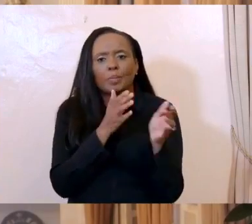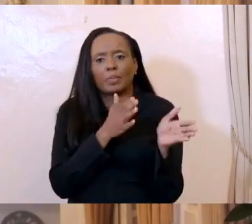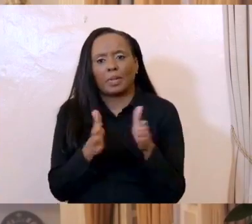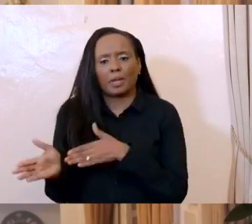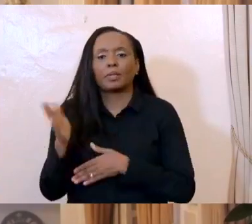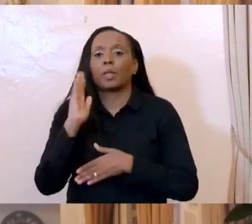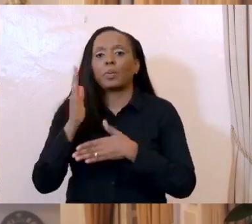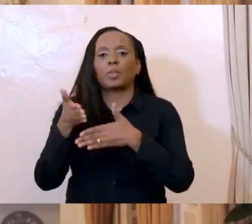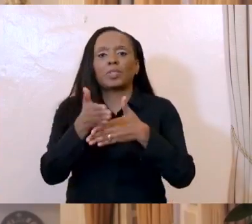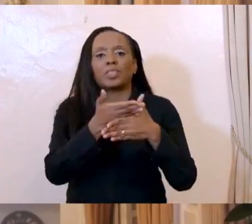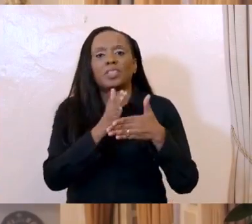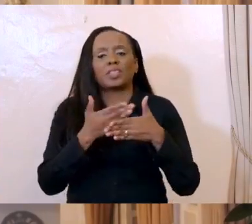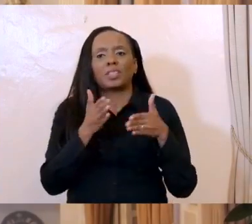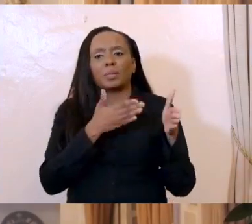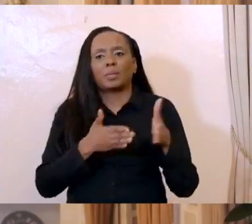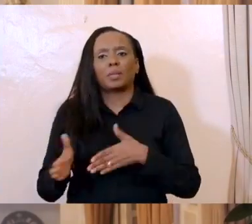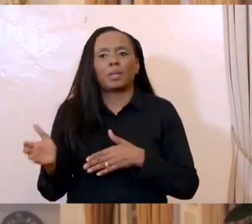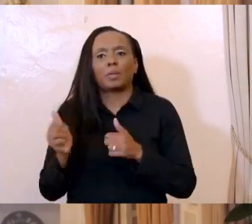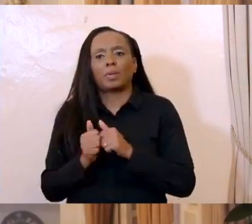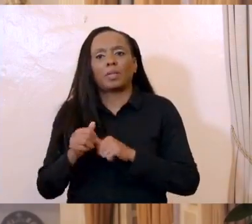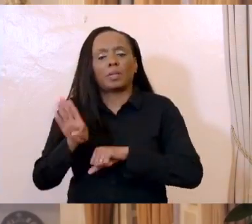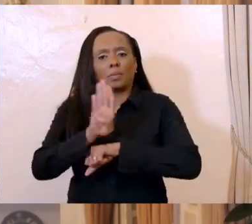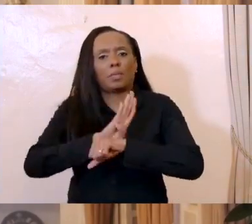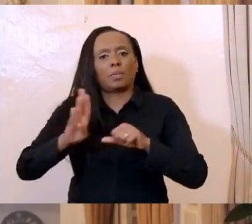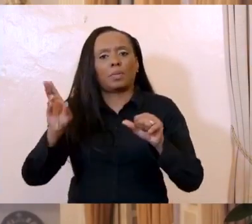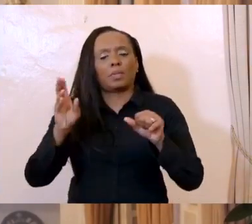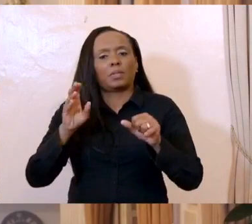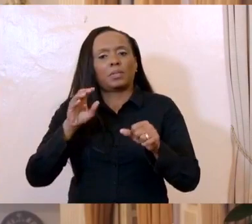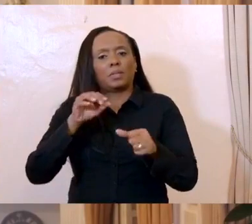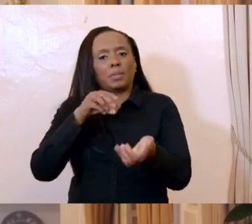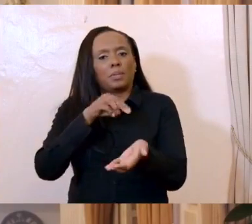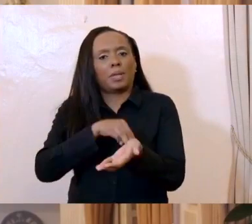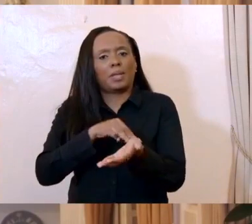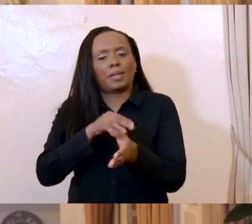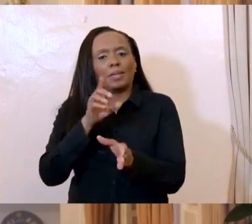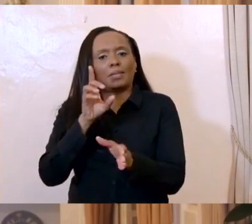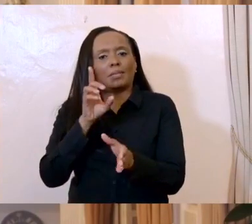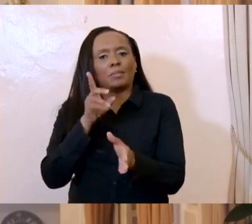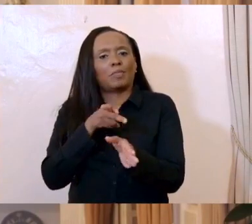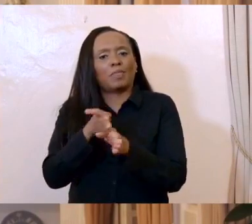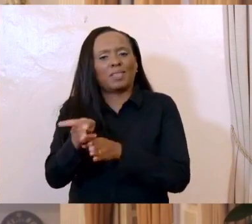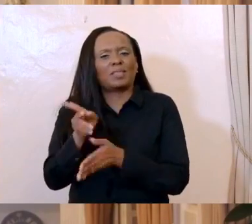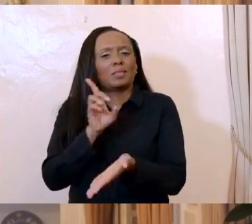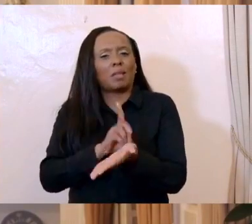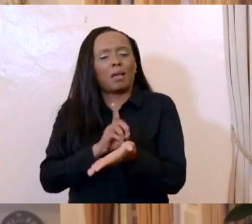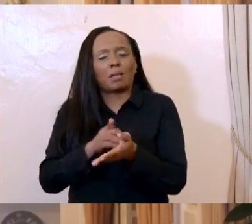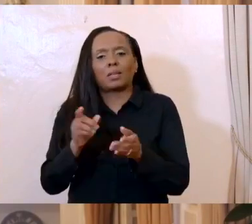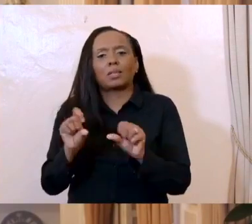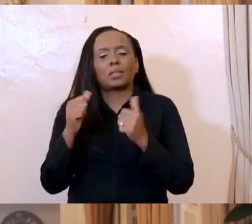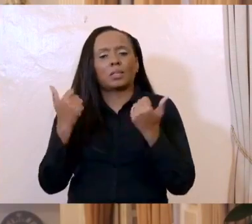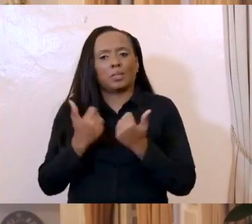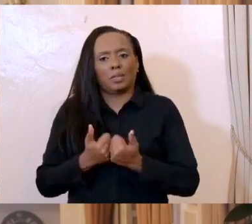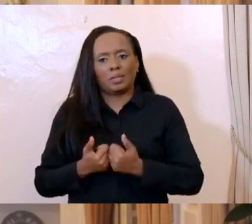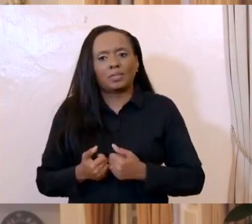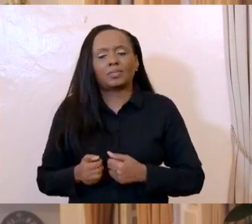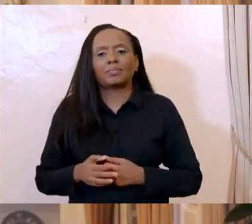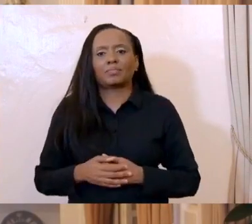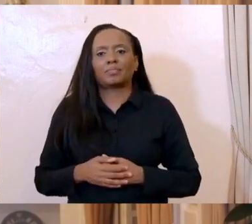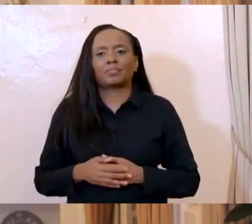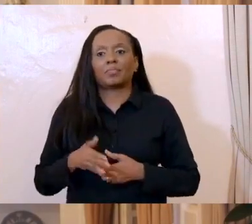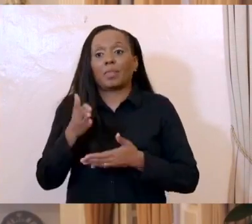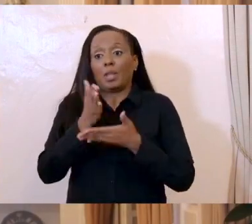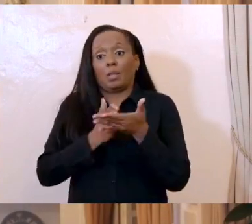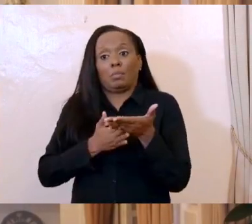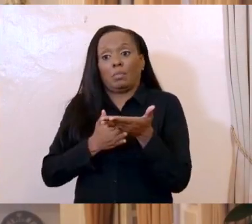that plan with the Barbados Association of Medical Practitioners and other stakeholders. And there are some aspects of that